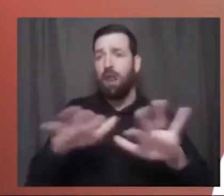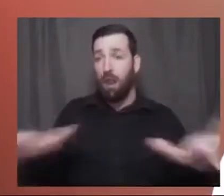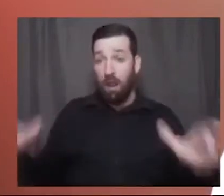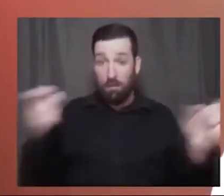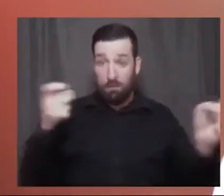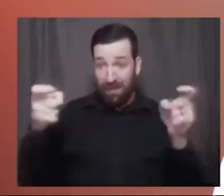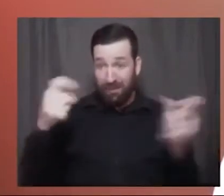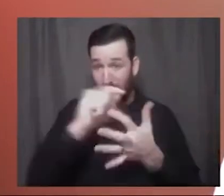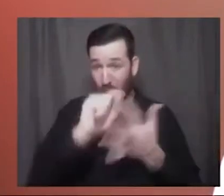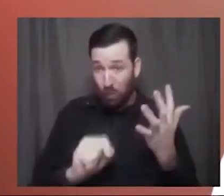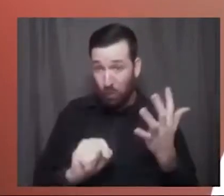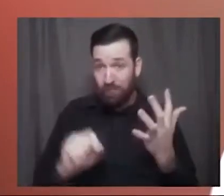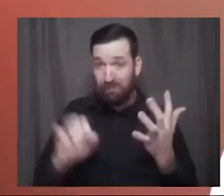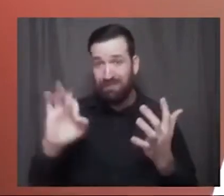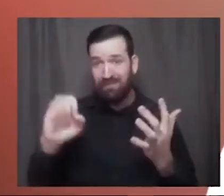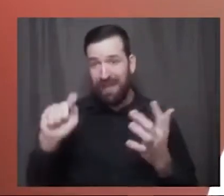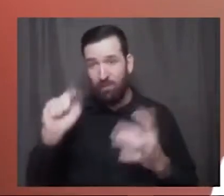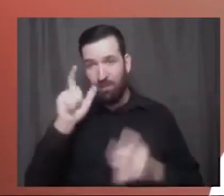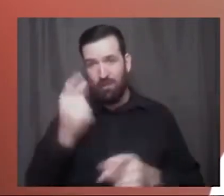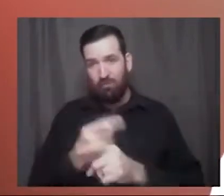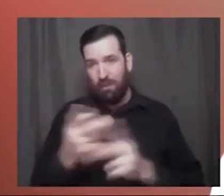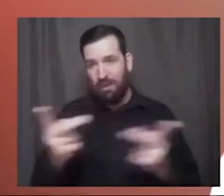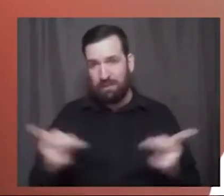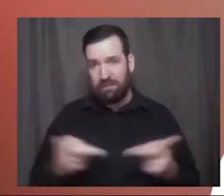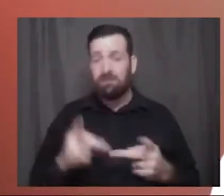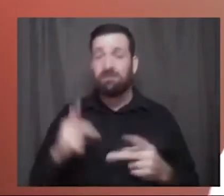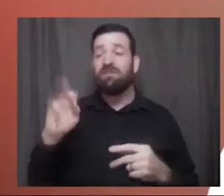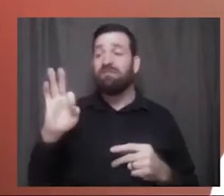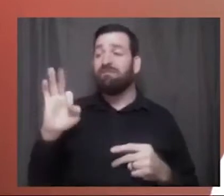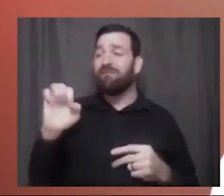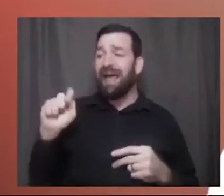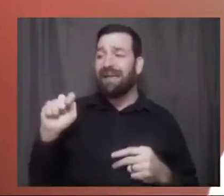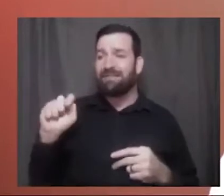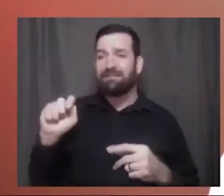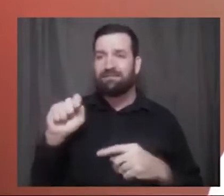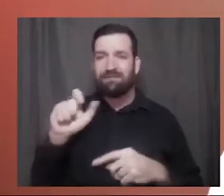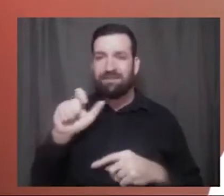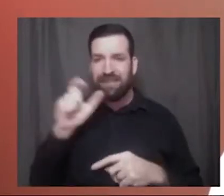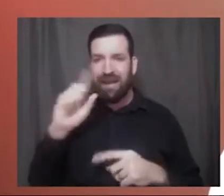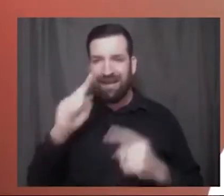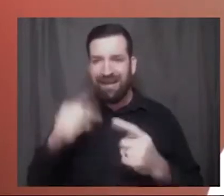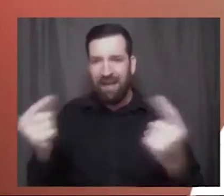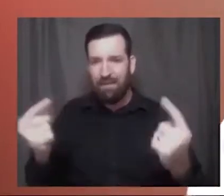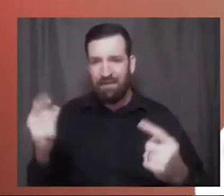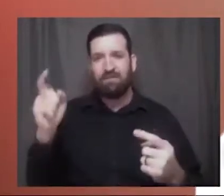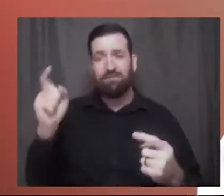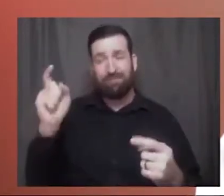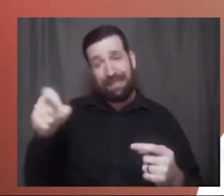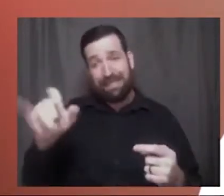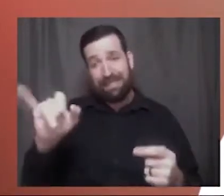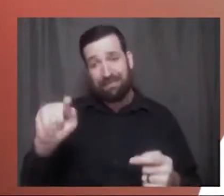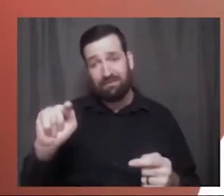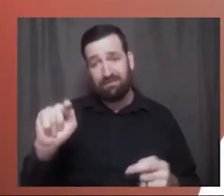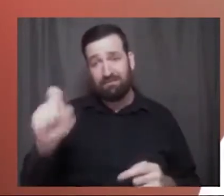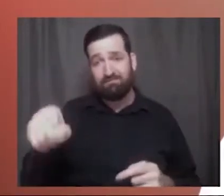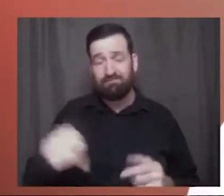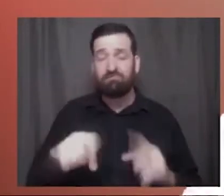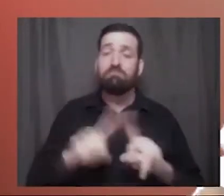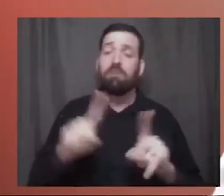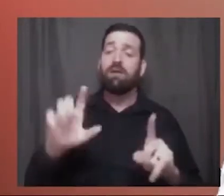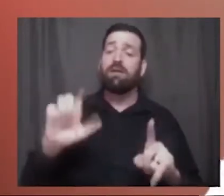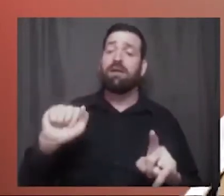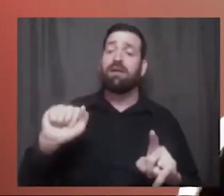going to be in the right place. So fat is not a complete enemy. We have to have it to some degree, but adipose content, whether